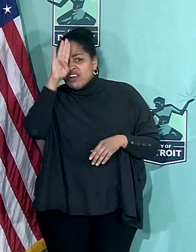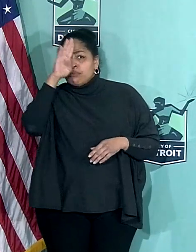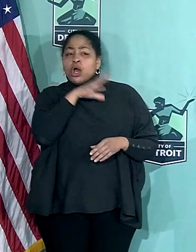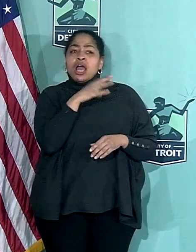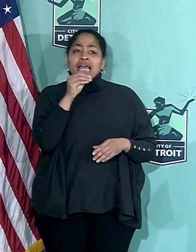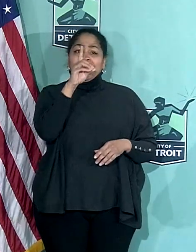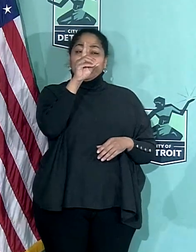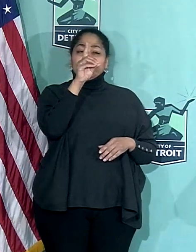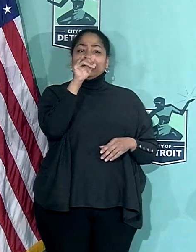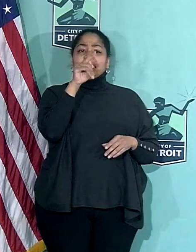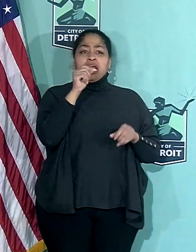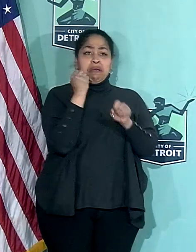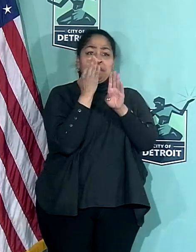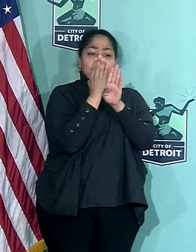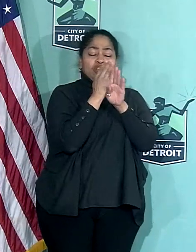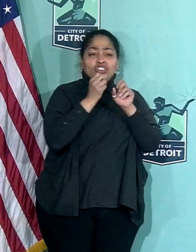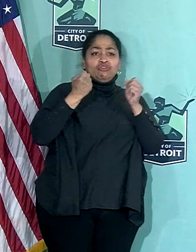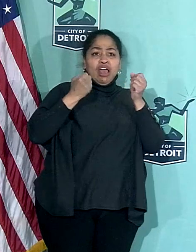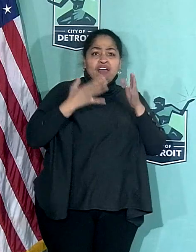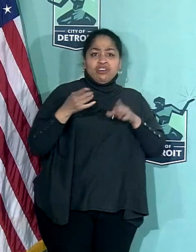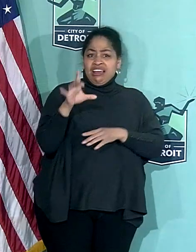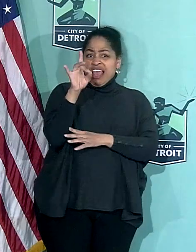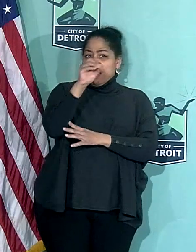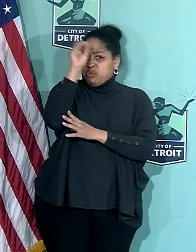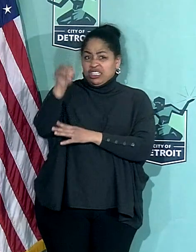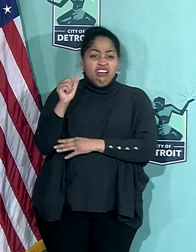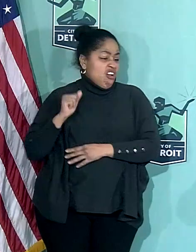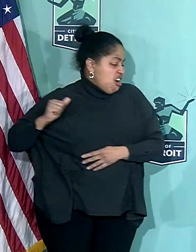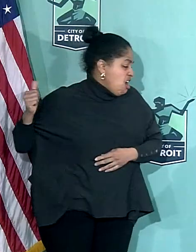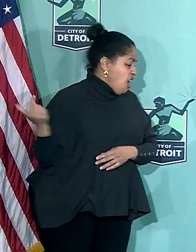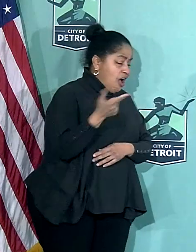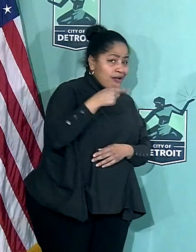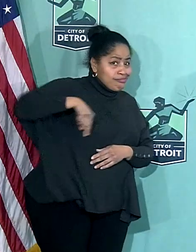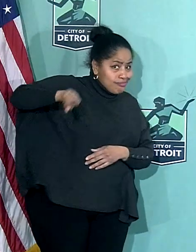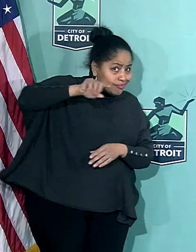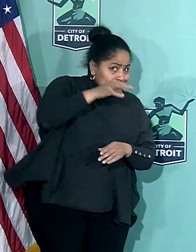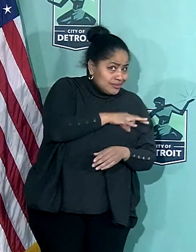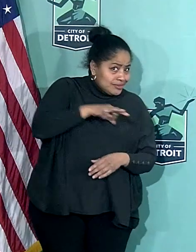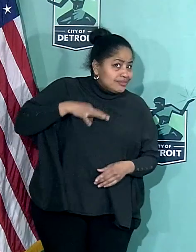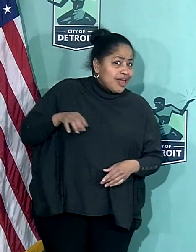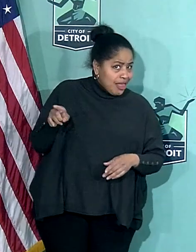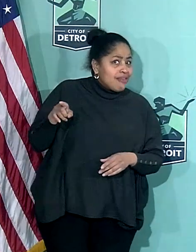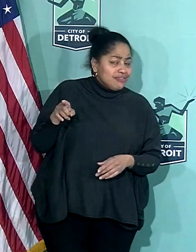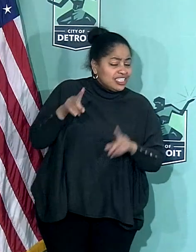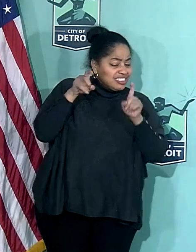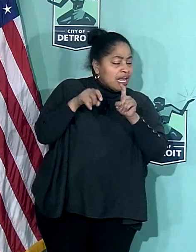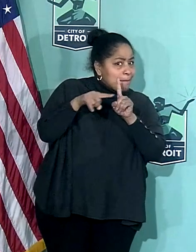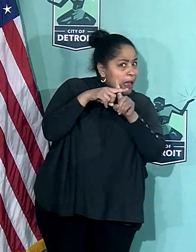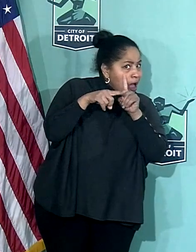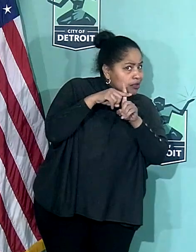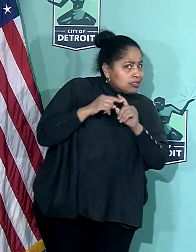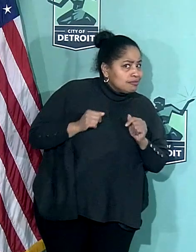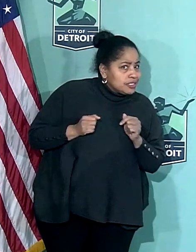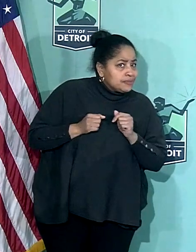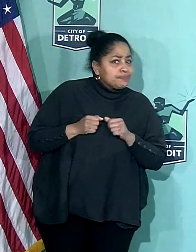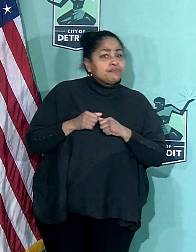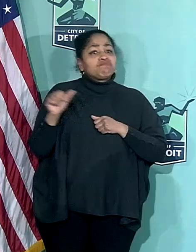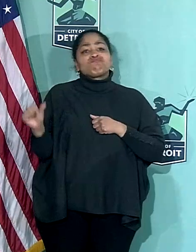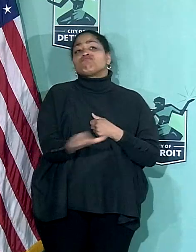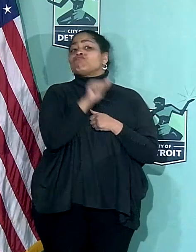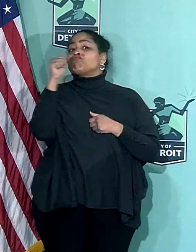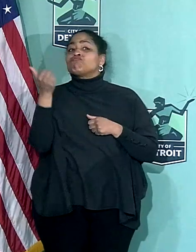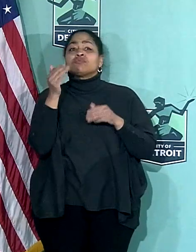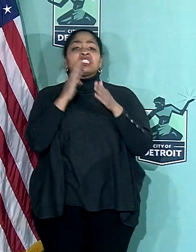at DDOT, 8% of all the DDOT employees tested positive. The rest